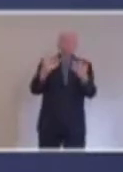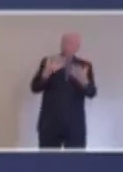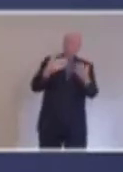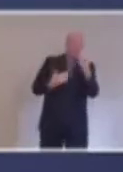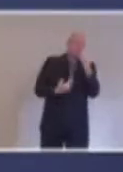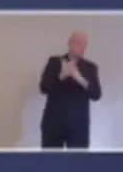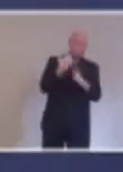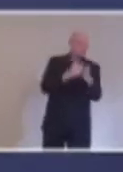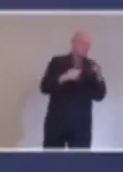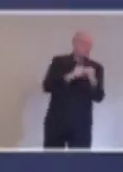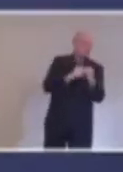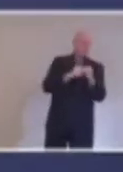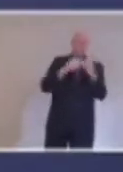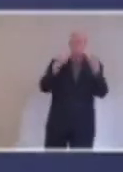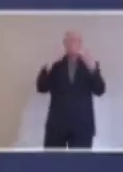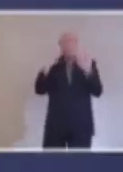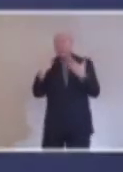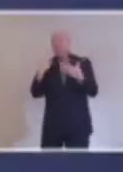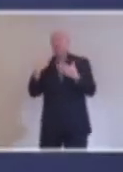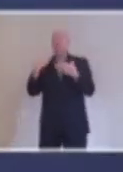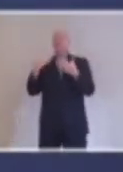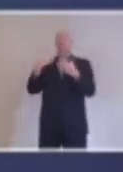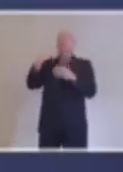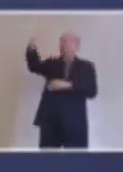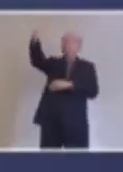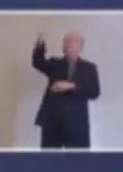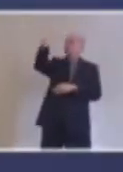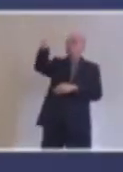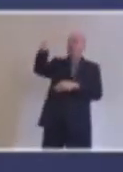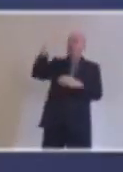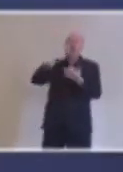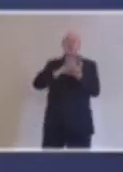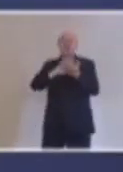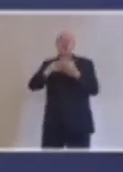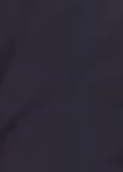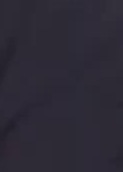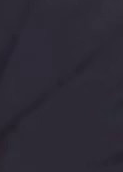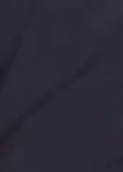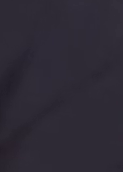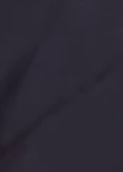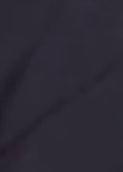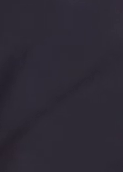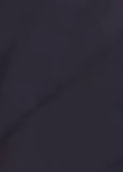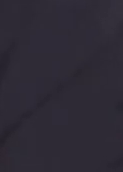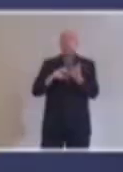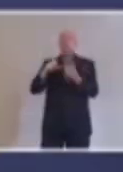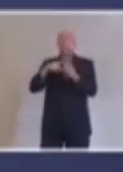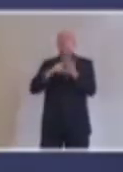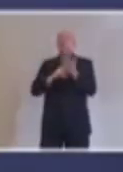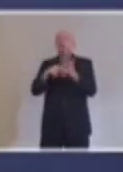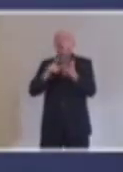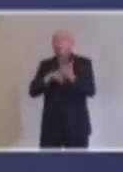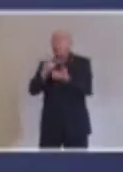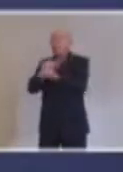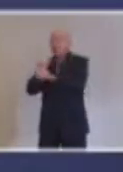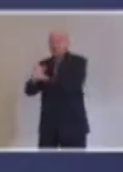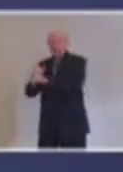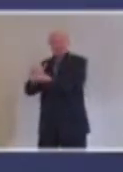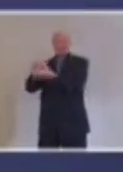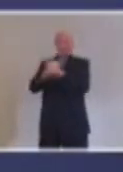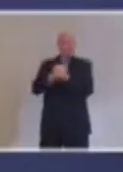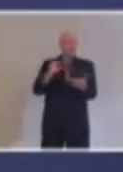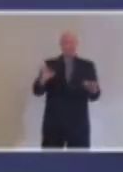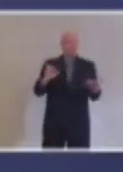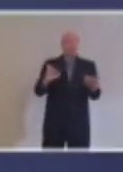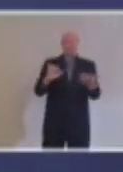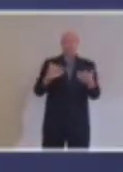nuclear, hydrogen, and in carbon capture and storage. Retrofitting homes, ground source heat